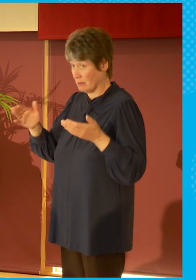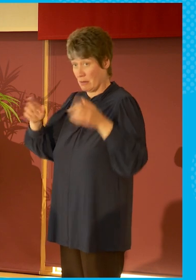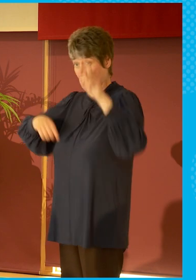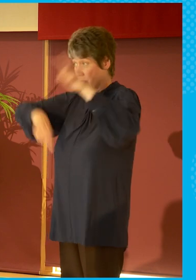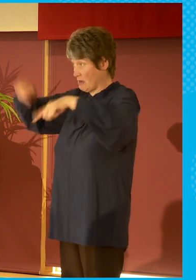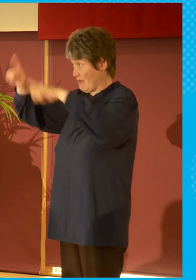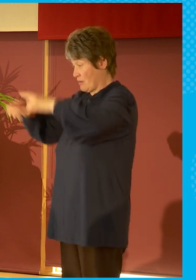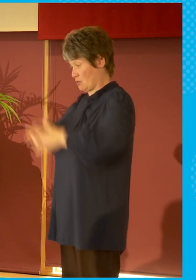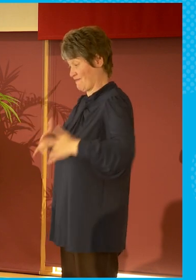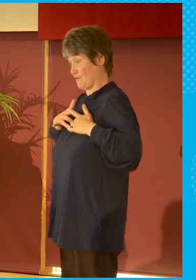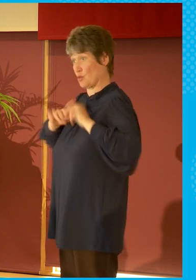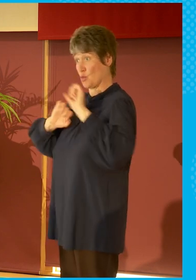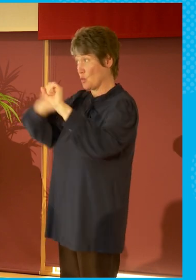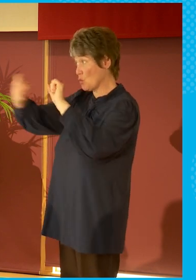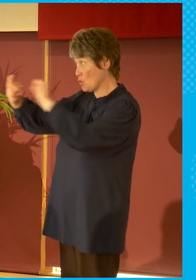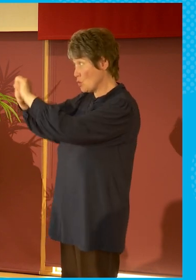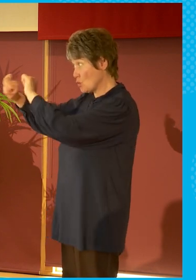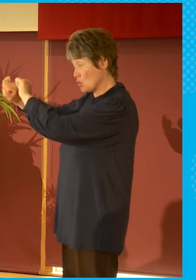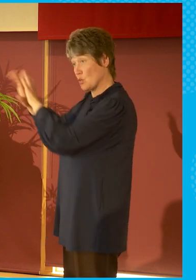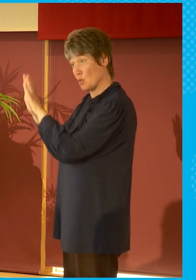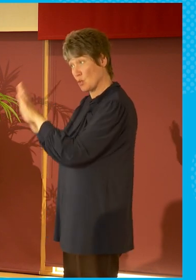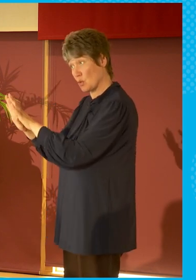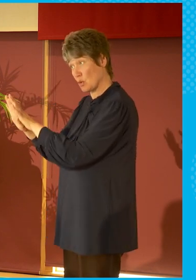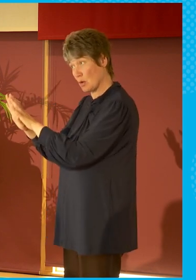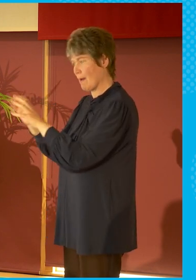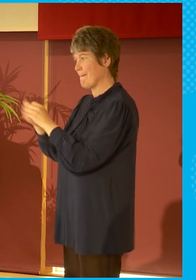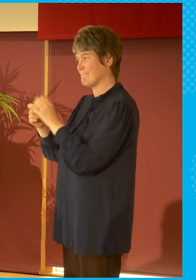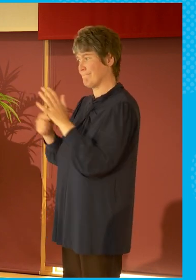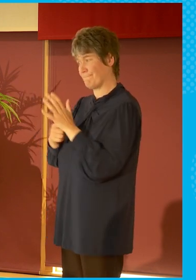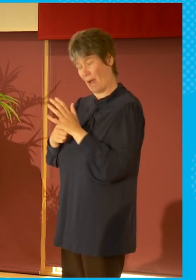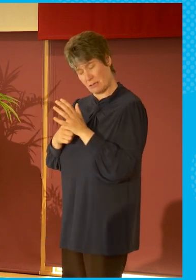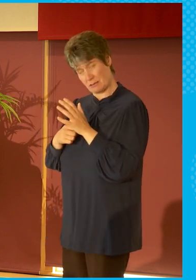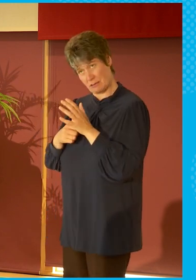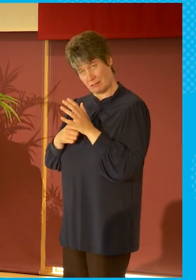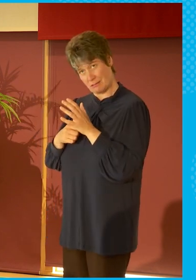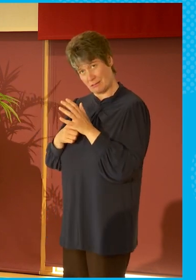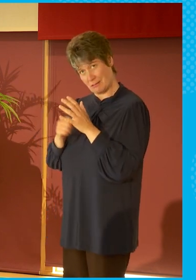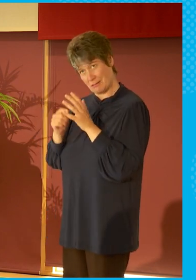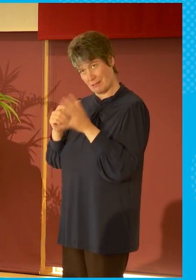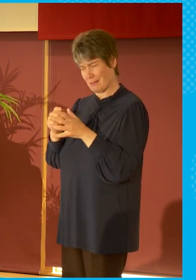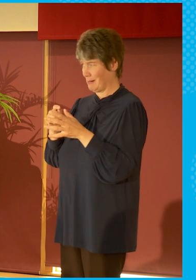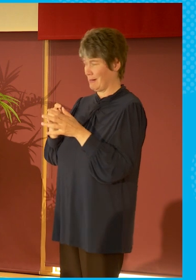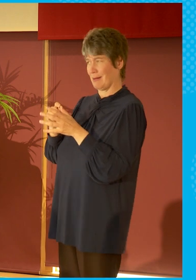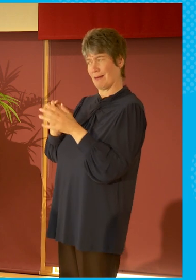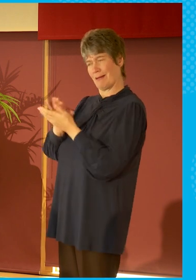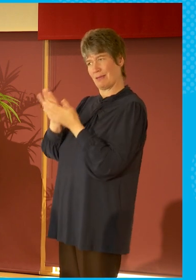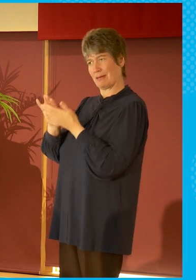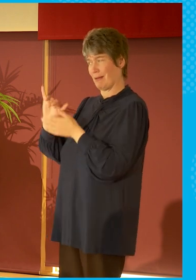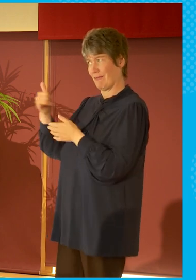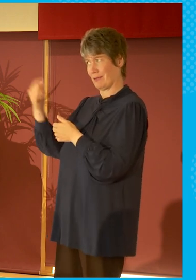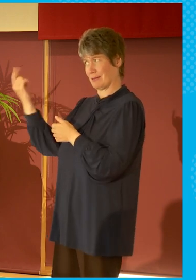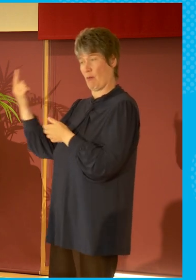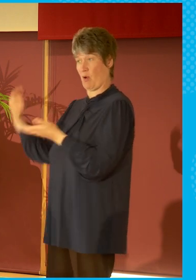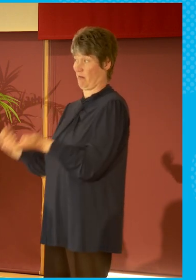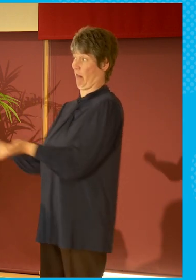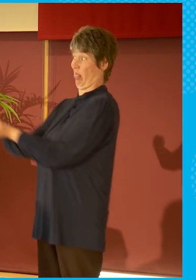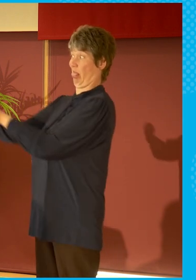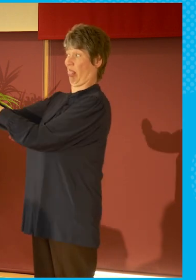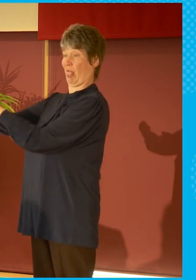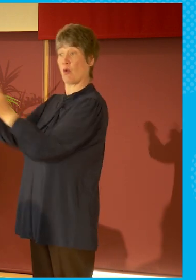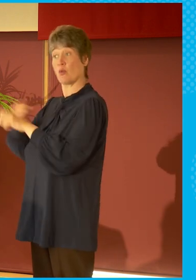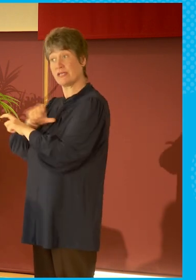have such respect for diversity of view that blatant lies will be accepted in the public domain.